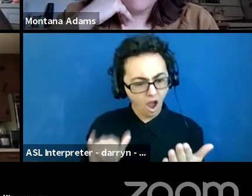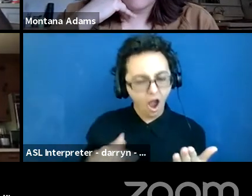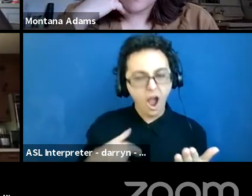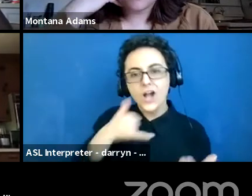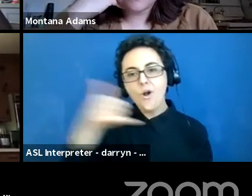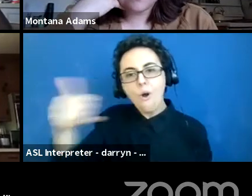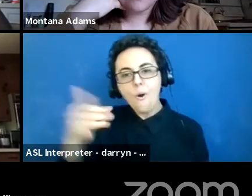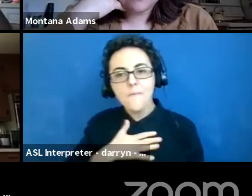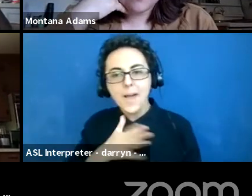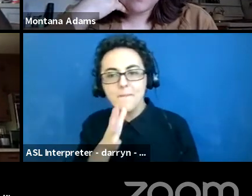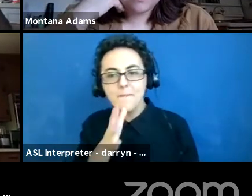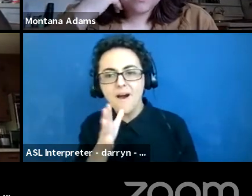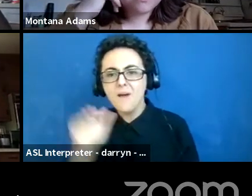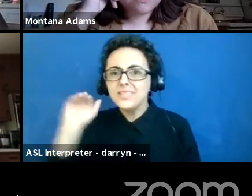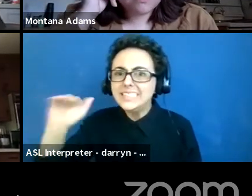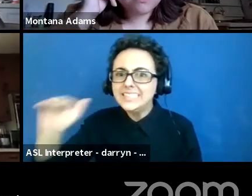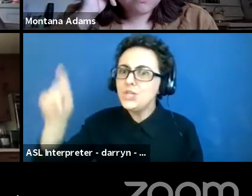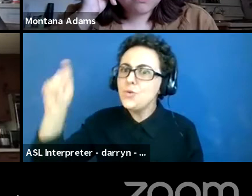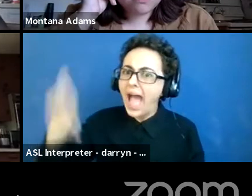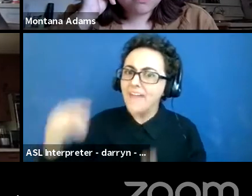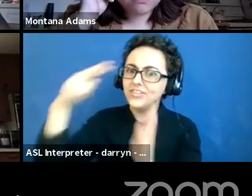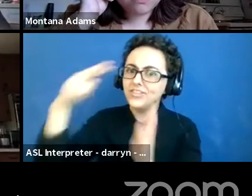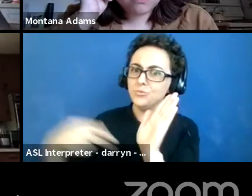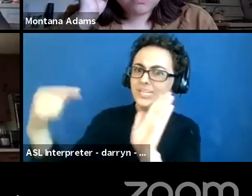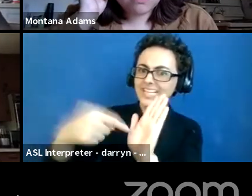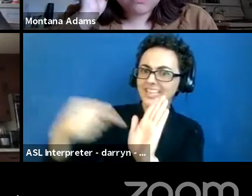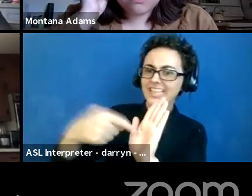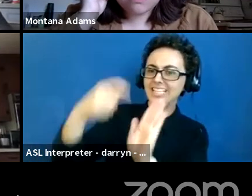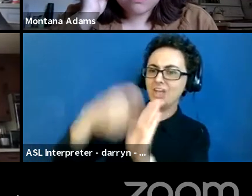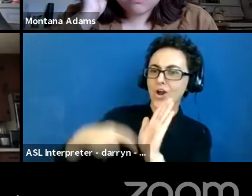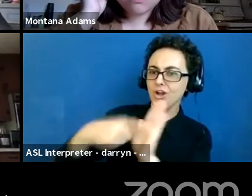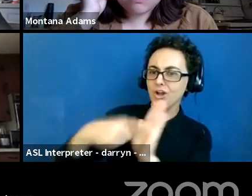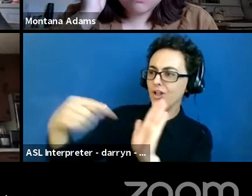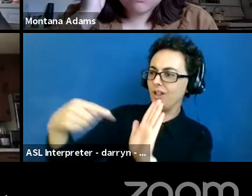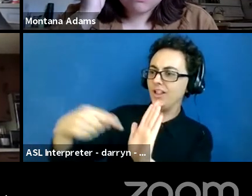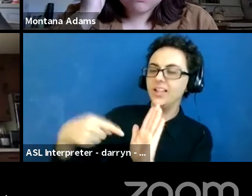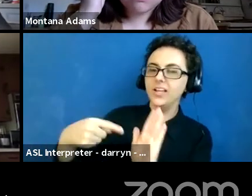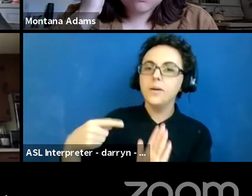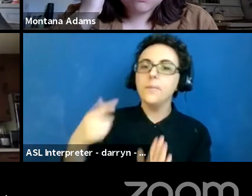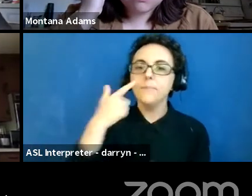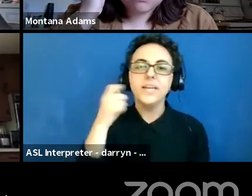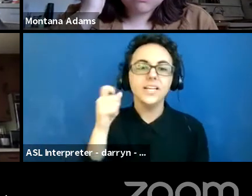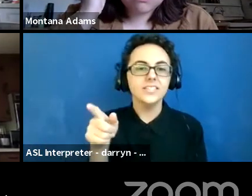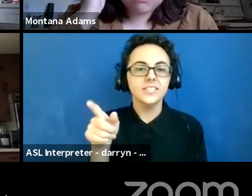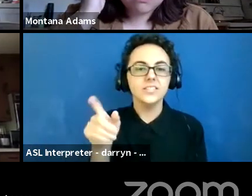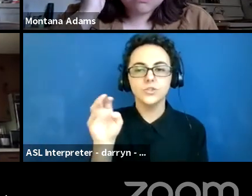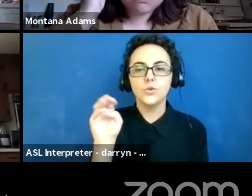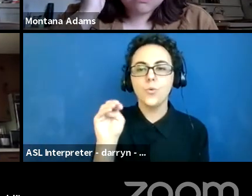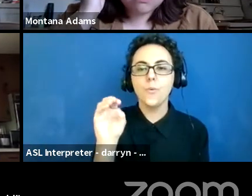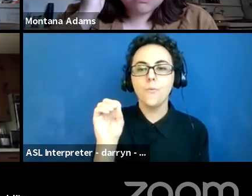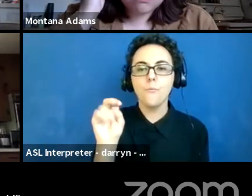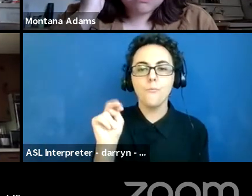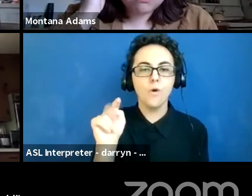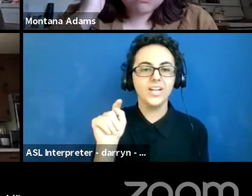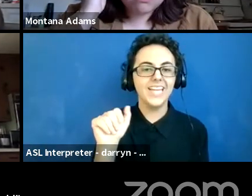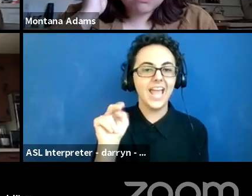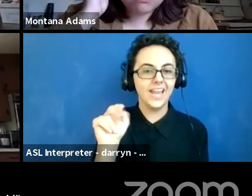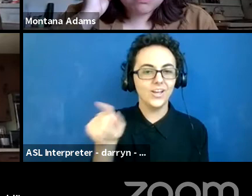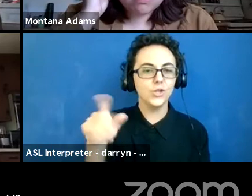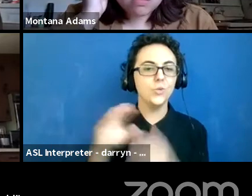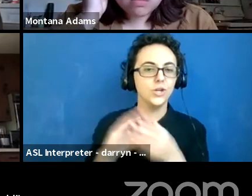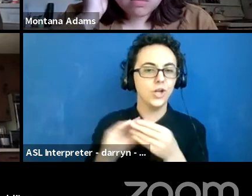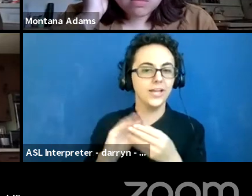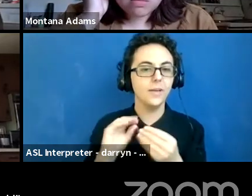article, because I feel like, and you were talking about this earlier, Montana, I feel like there's this fear of identifying as Native when